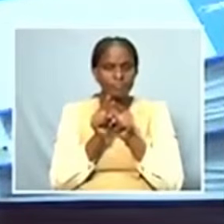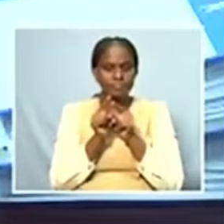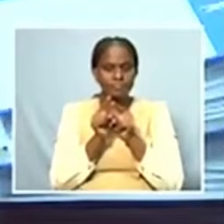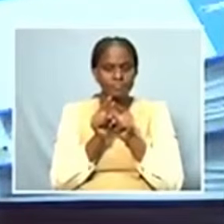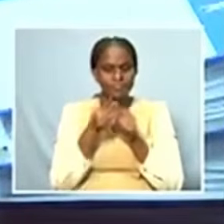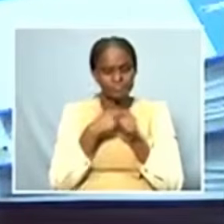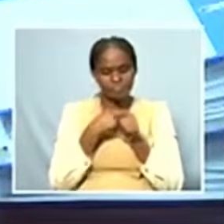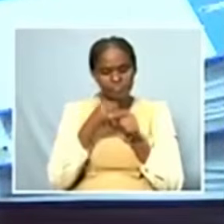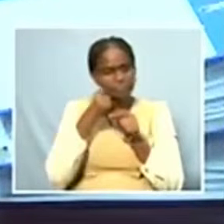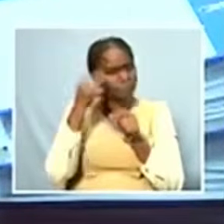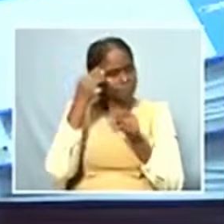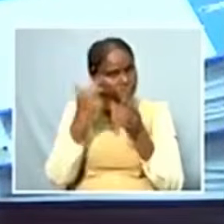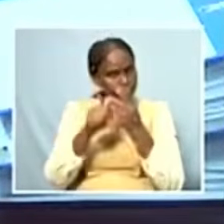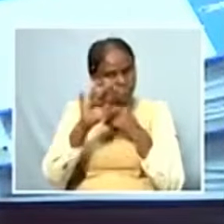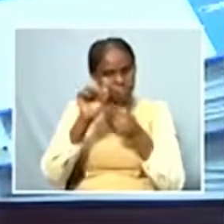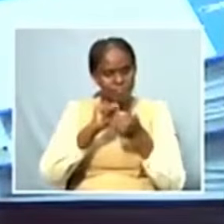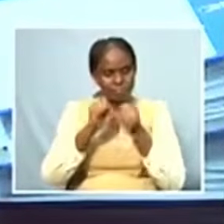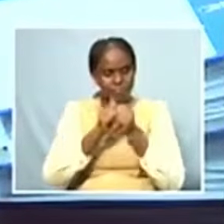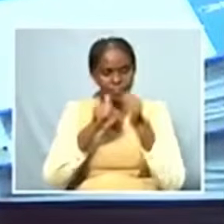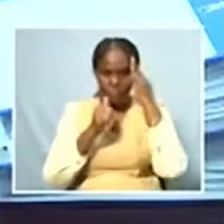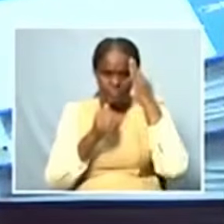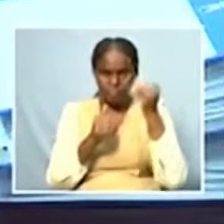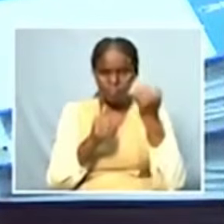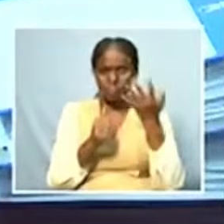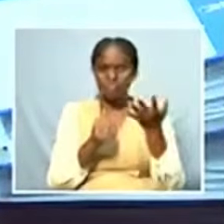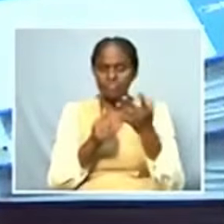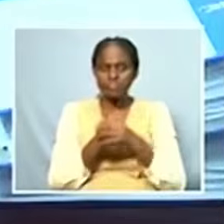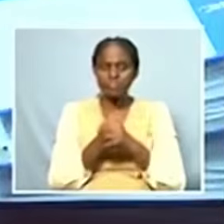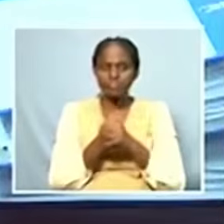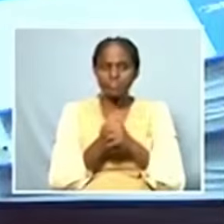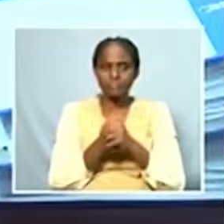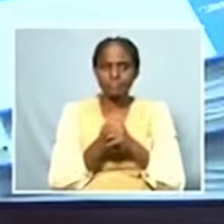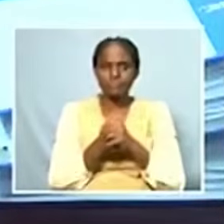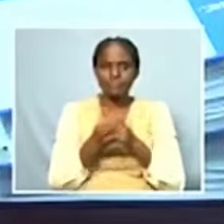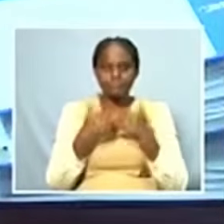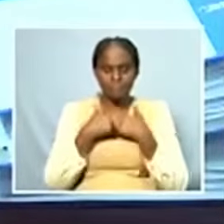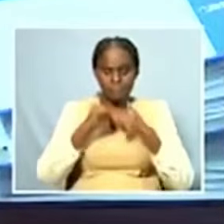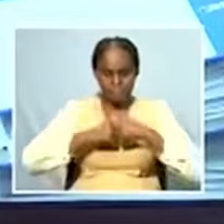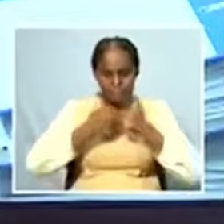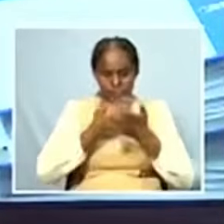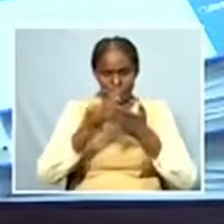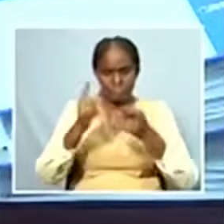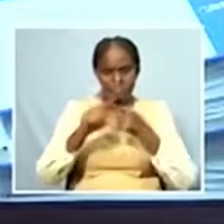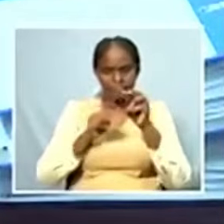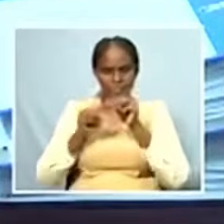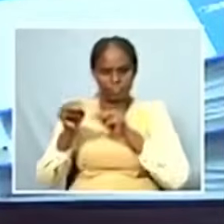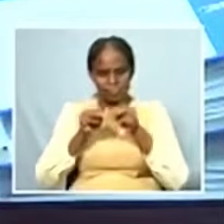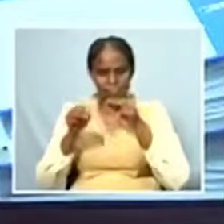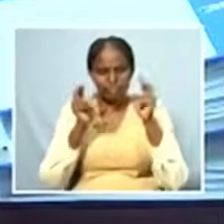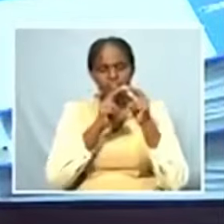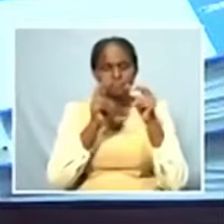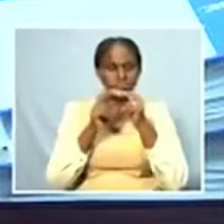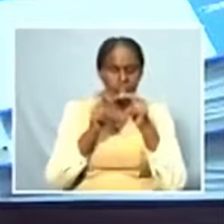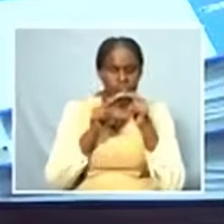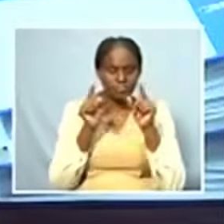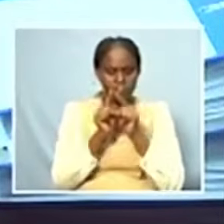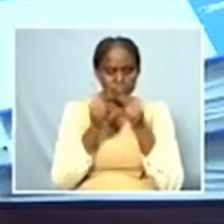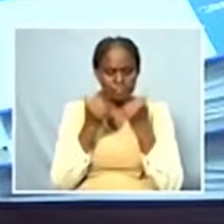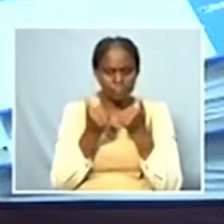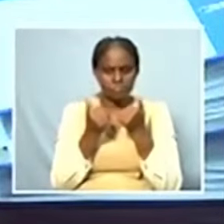I don't know what the issue is there, why we are failing to manage contracts, and